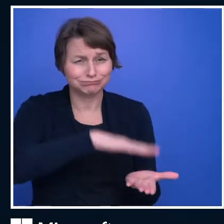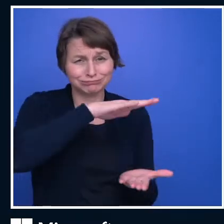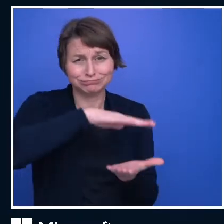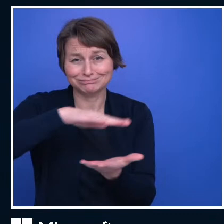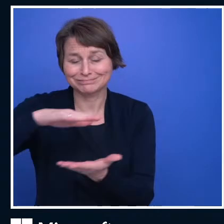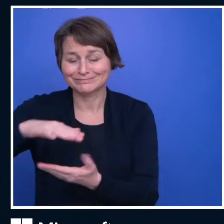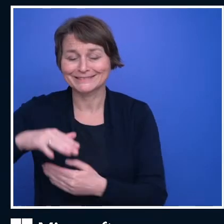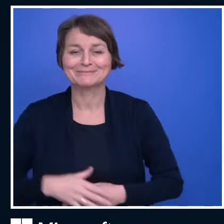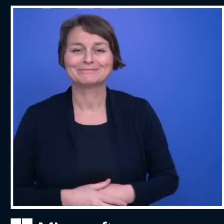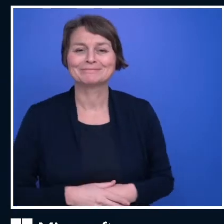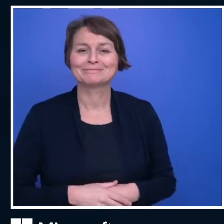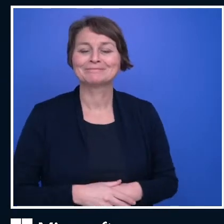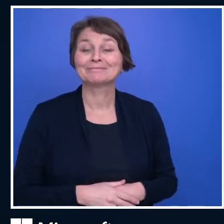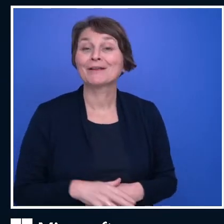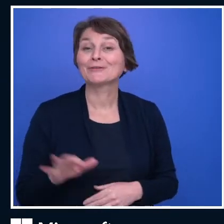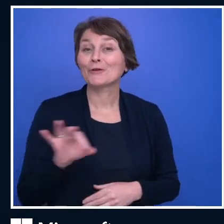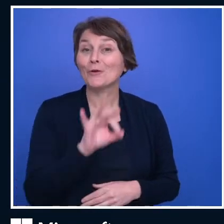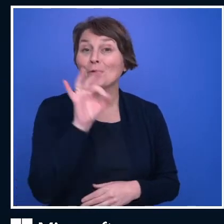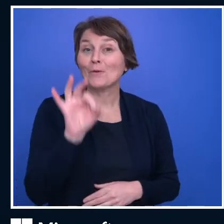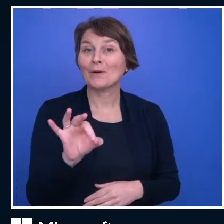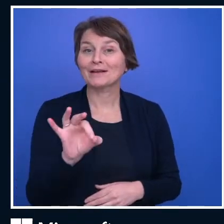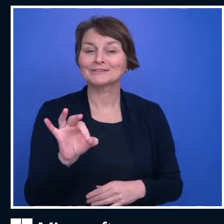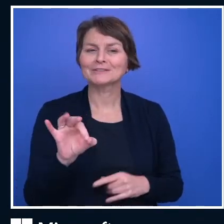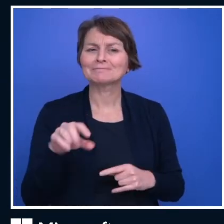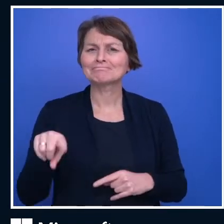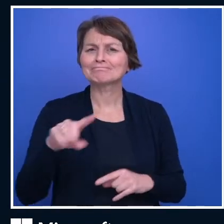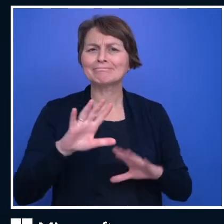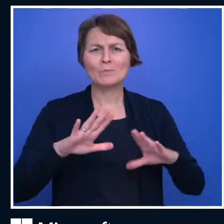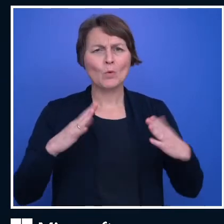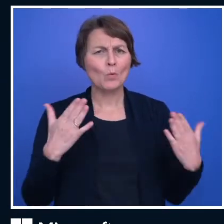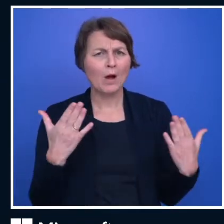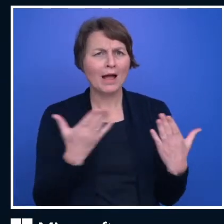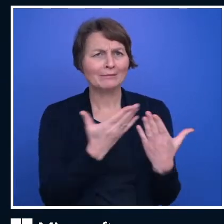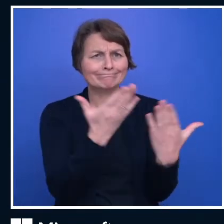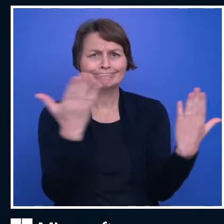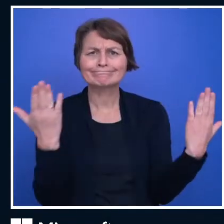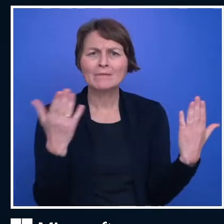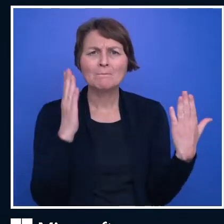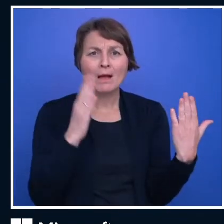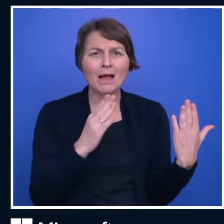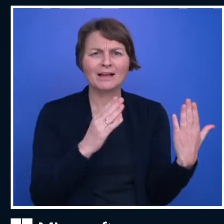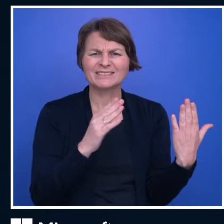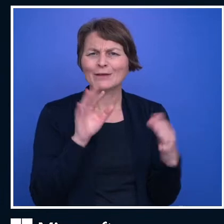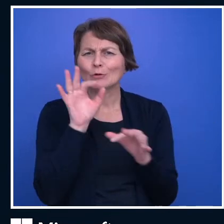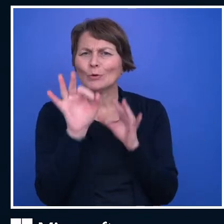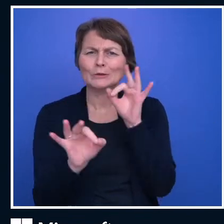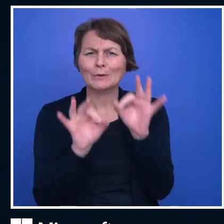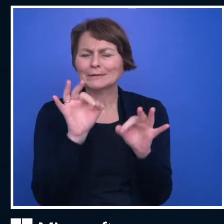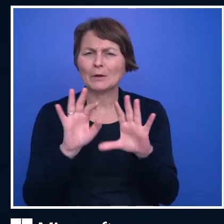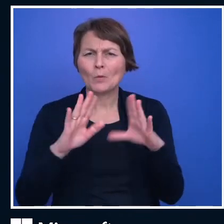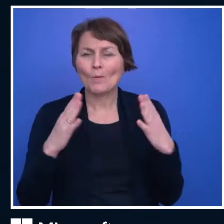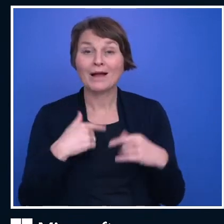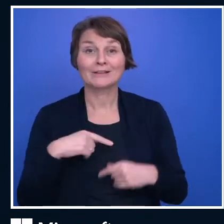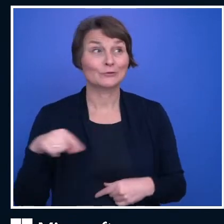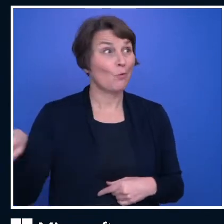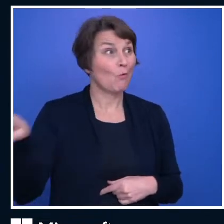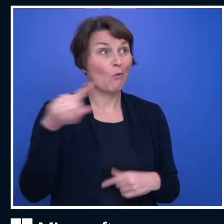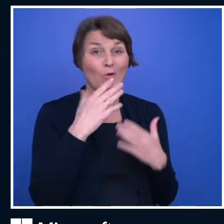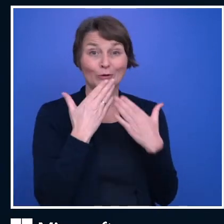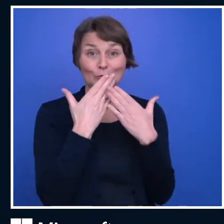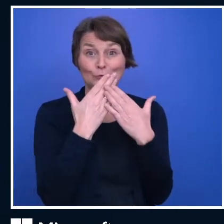So usually college students or students around the world, high school students, we write so much of notes. We